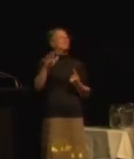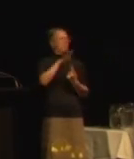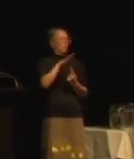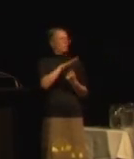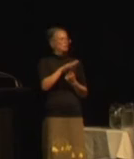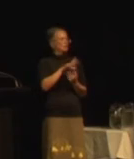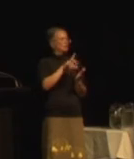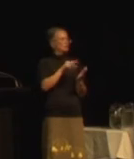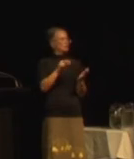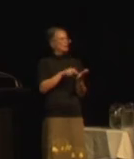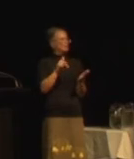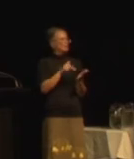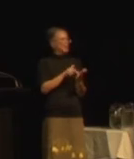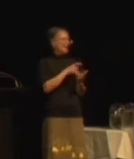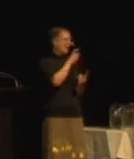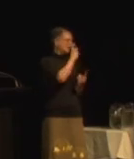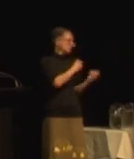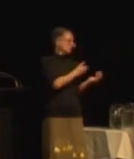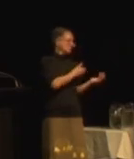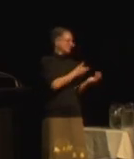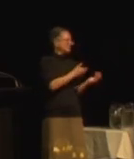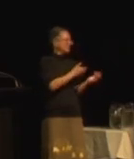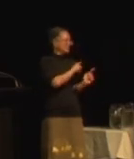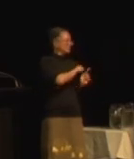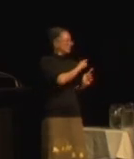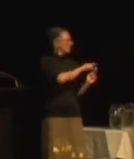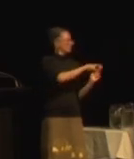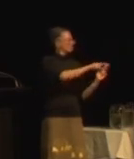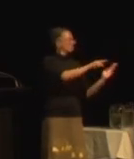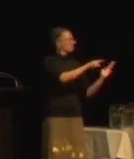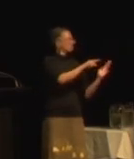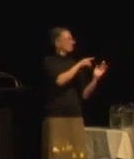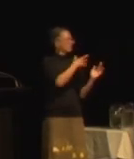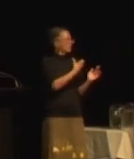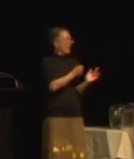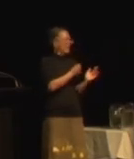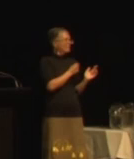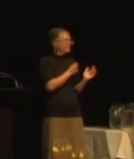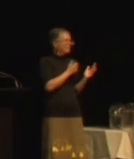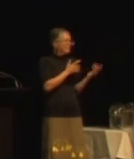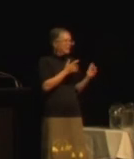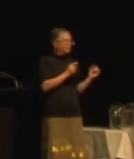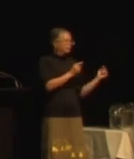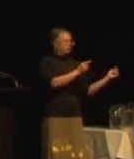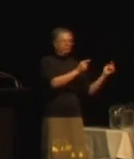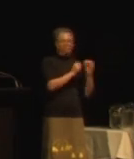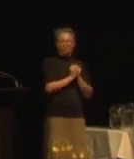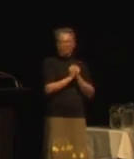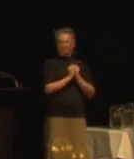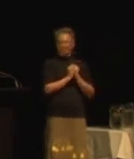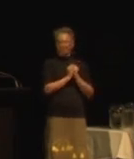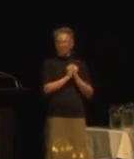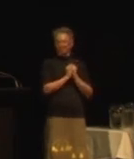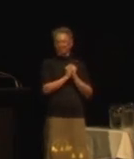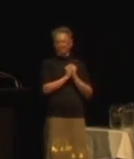DigitalNZ and our sister services, Europeana, Trove, and the Digital Public Library of America, exist. I